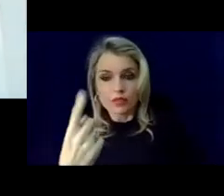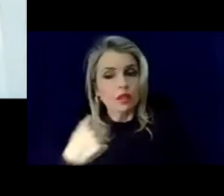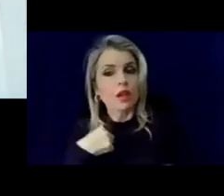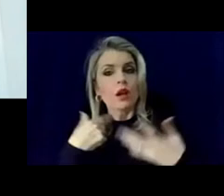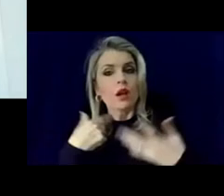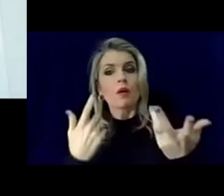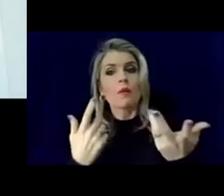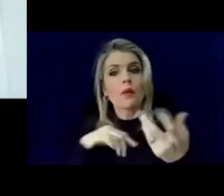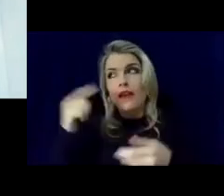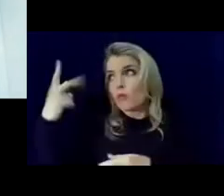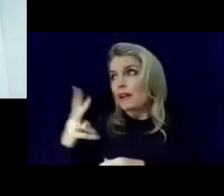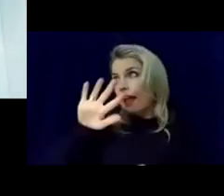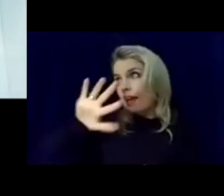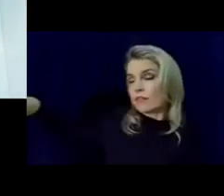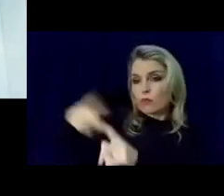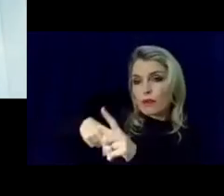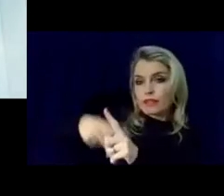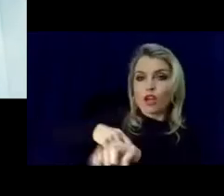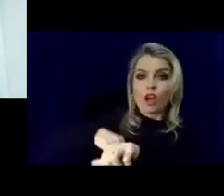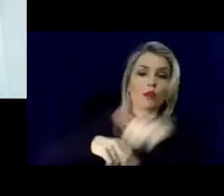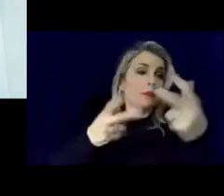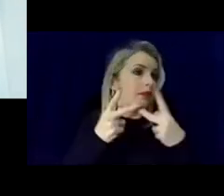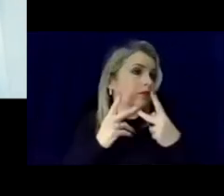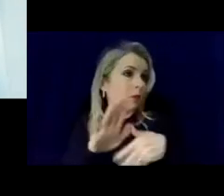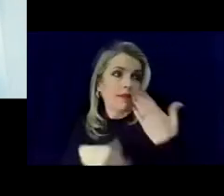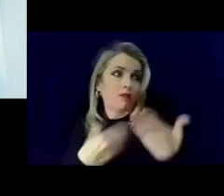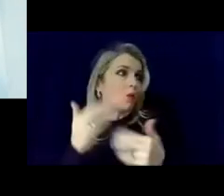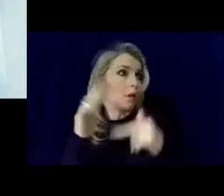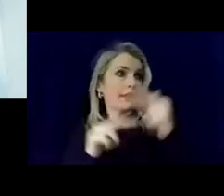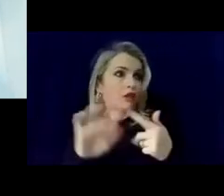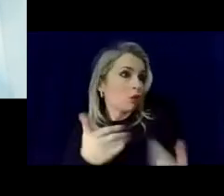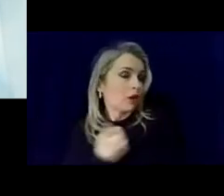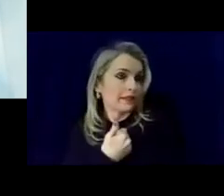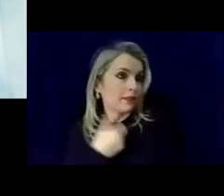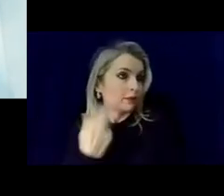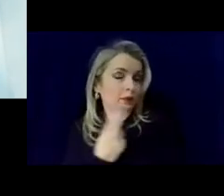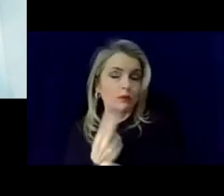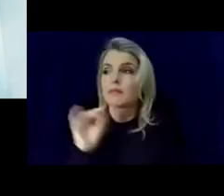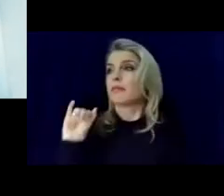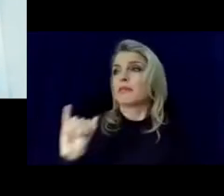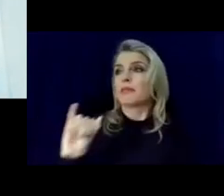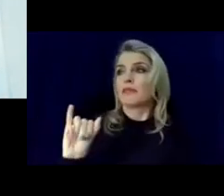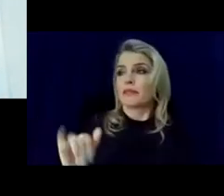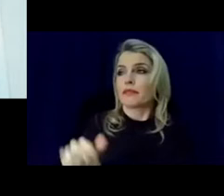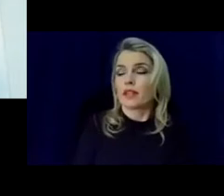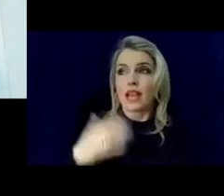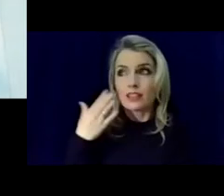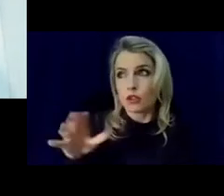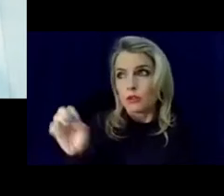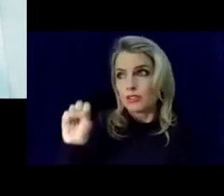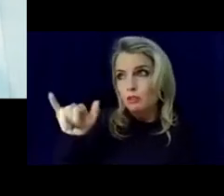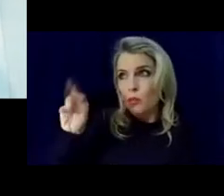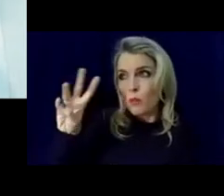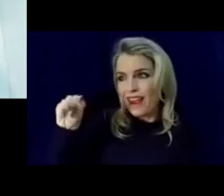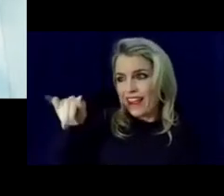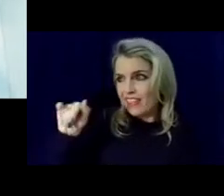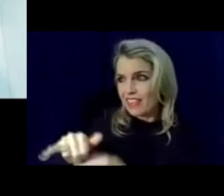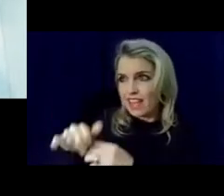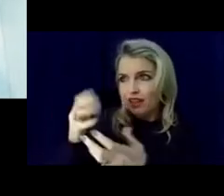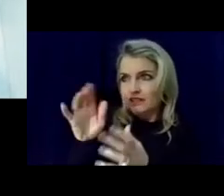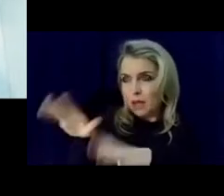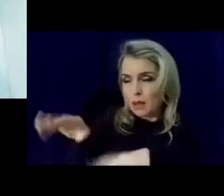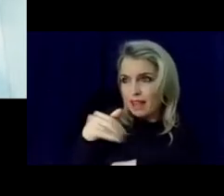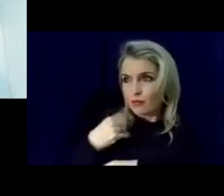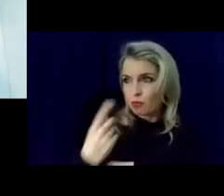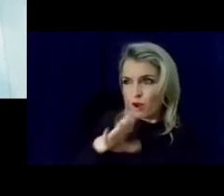the other side is vacant, so we got the whole place to ourselves. Yeah. I don't even know Swami had an office around here. I thought